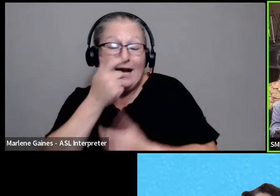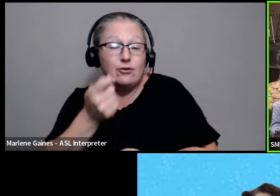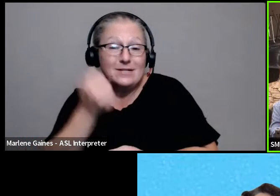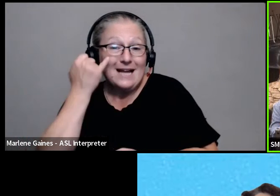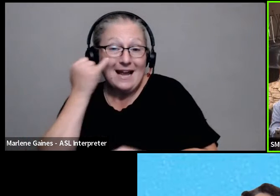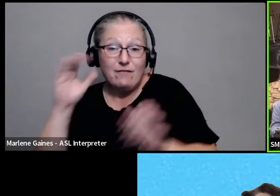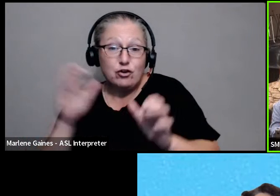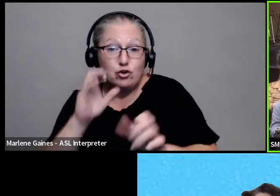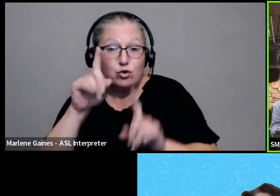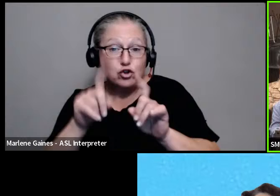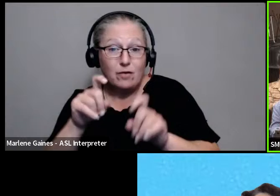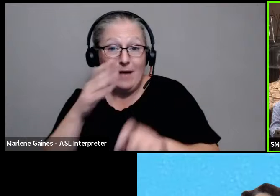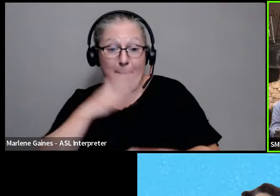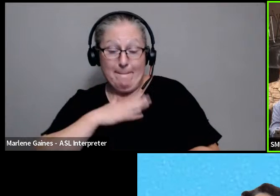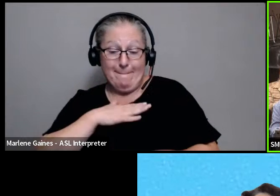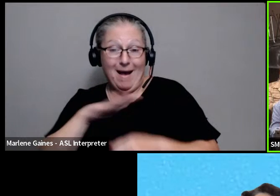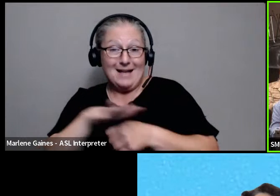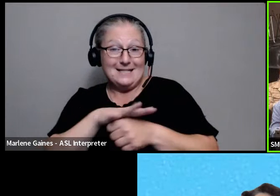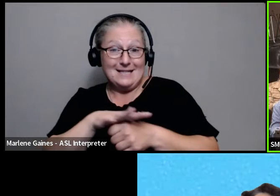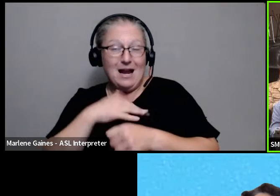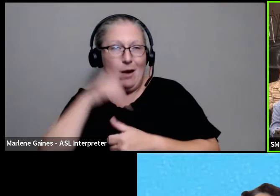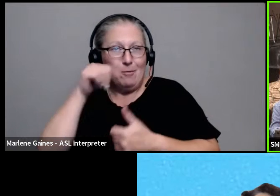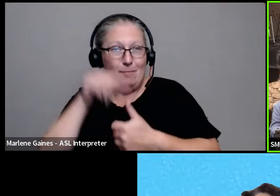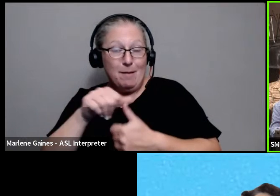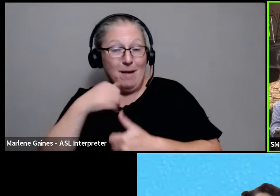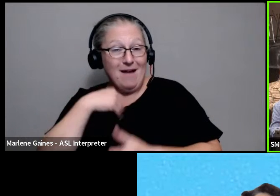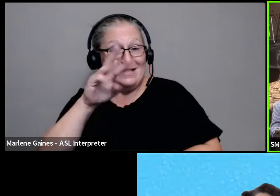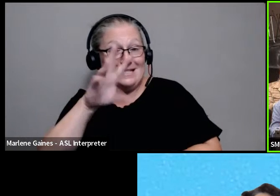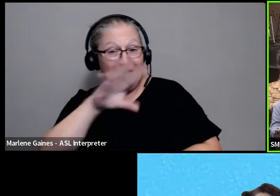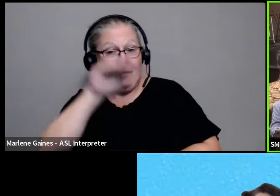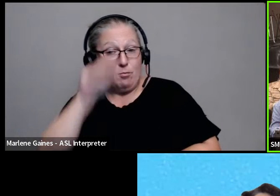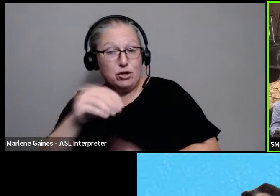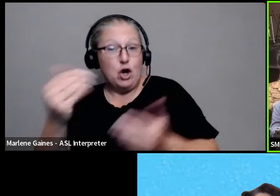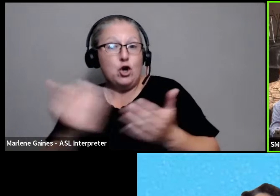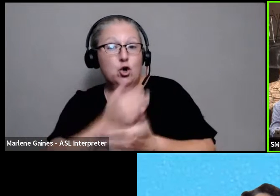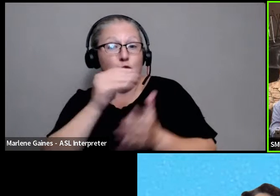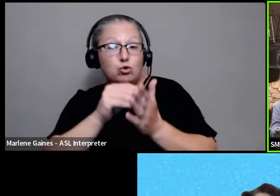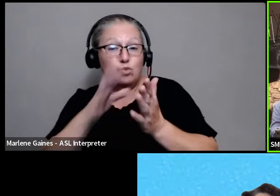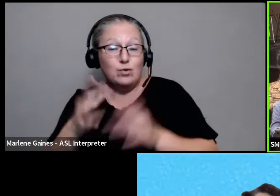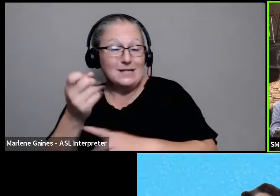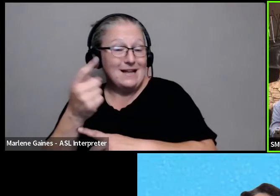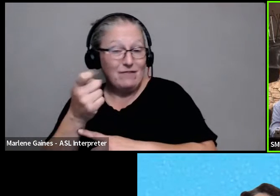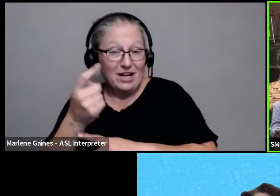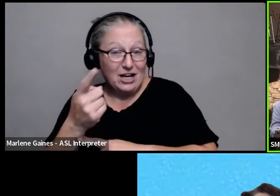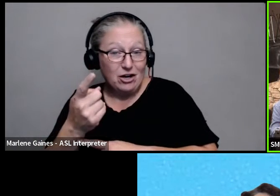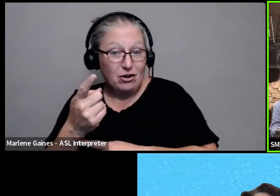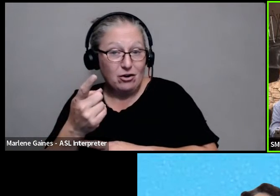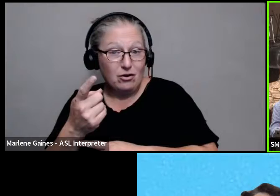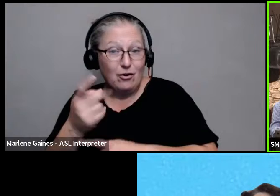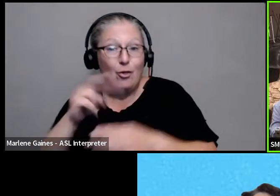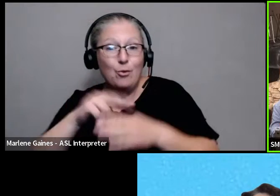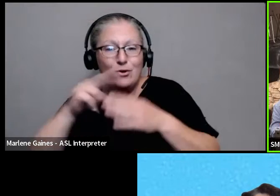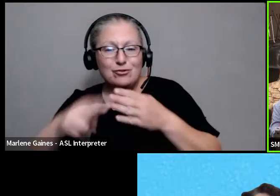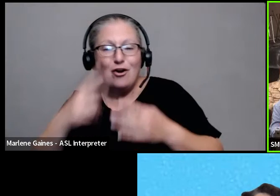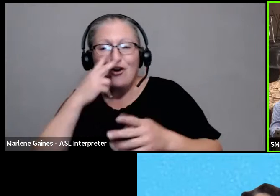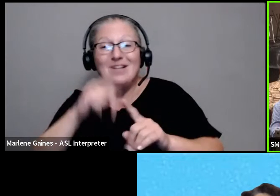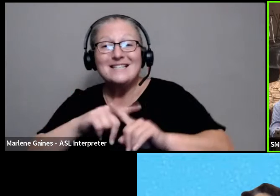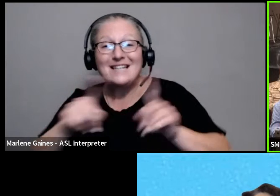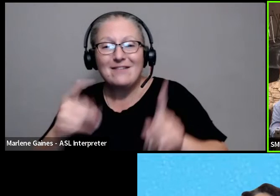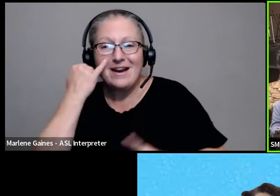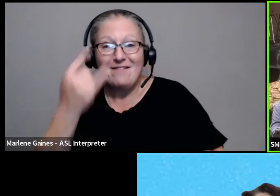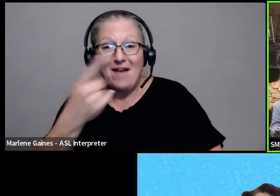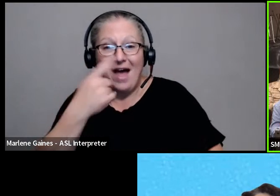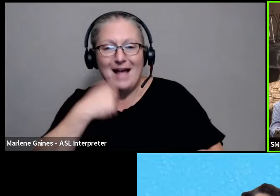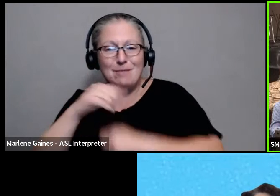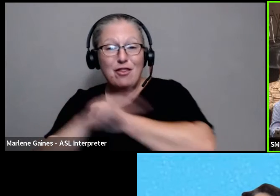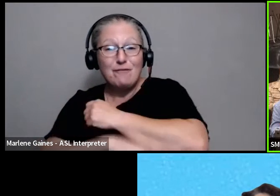do a survey at my site right now, remember I get 65% new students every year. The results are going to look different if you ask me in the